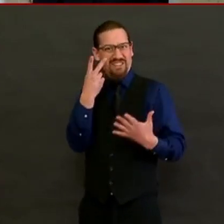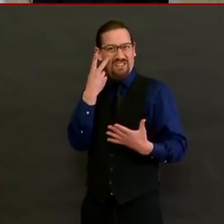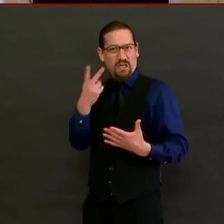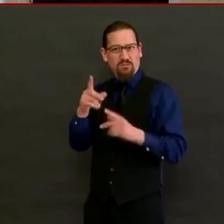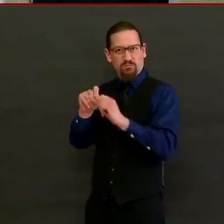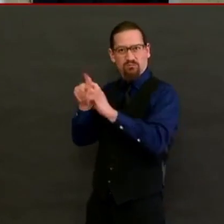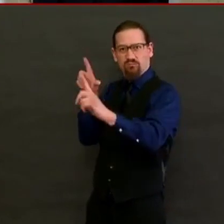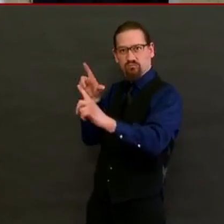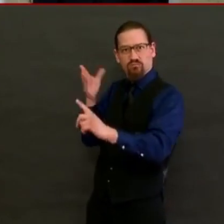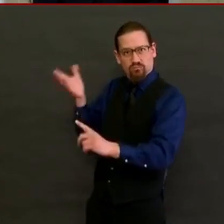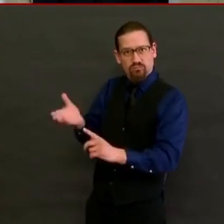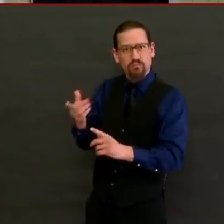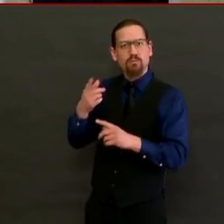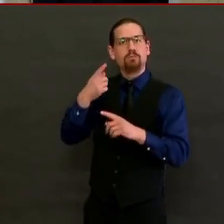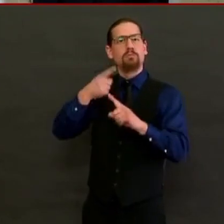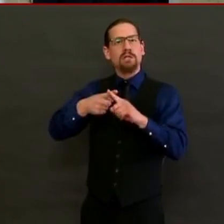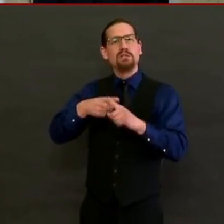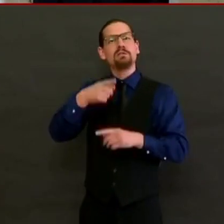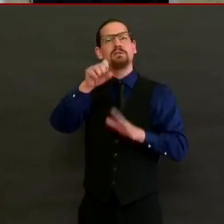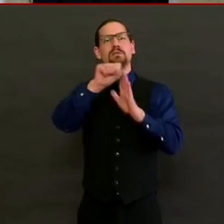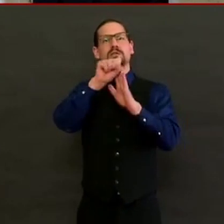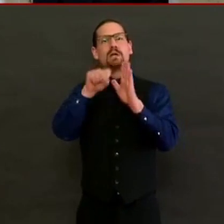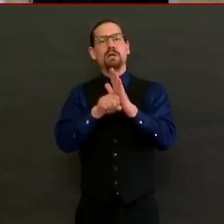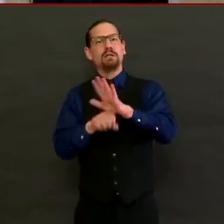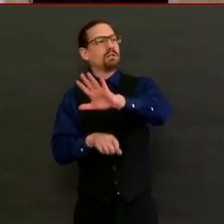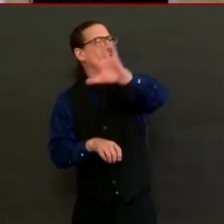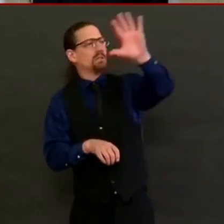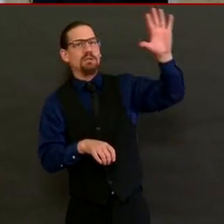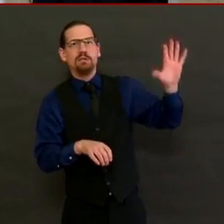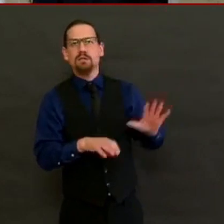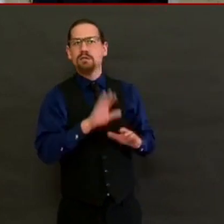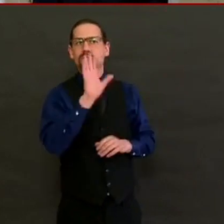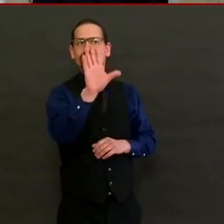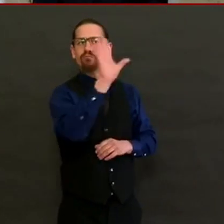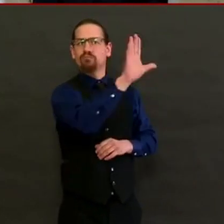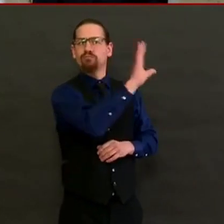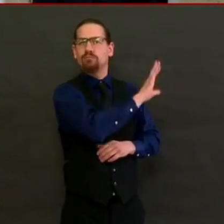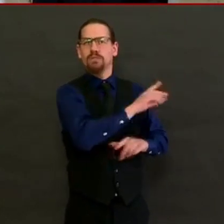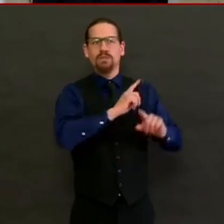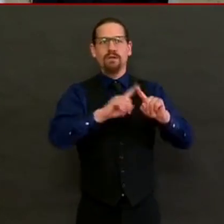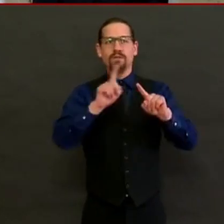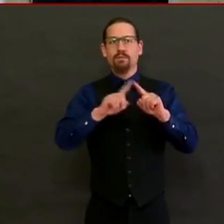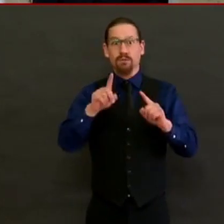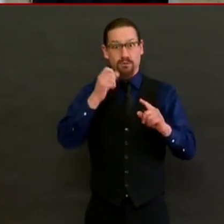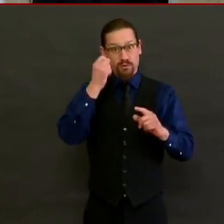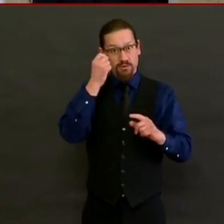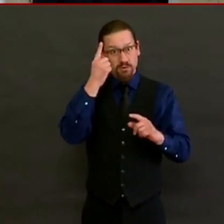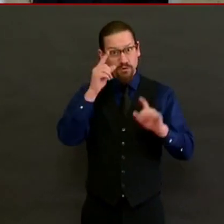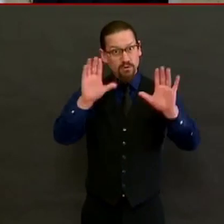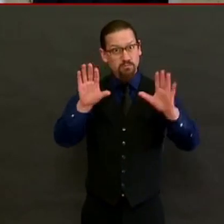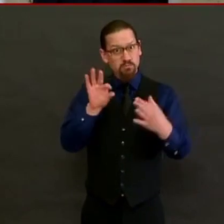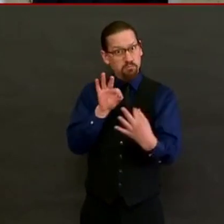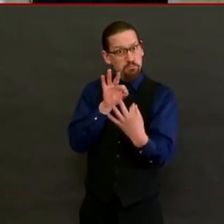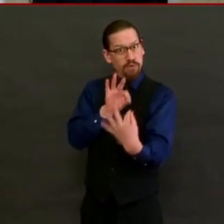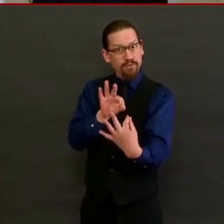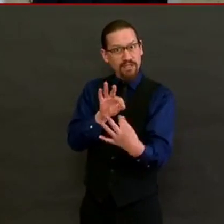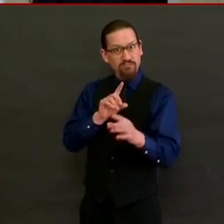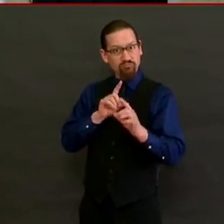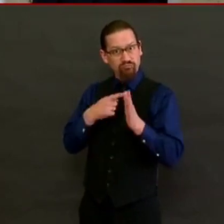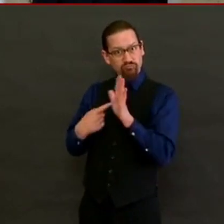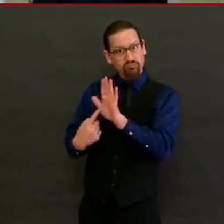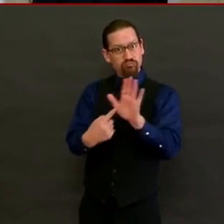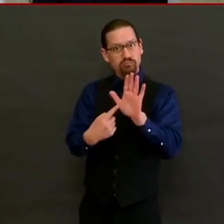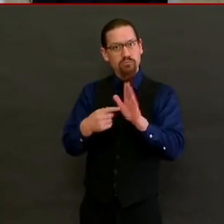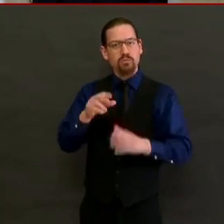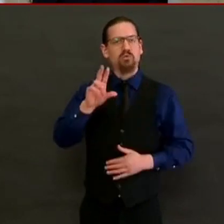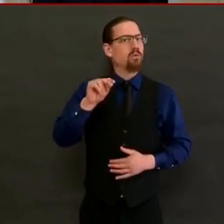We are basing our model off of a framework that's been provided to us from Johns Hopkins University. We reached out to Johns Hopkins several